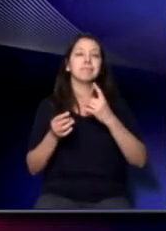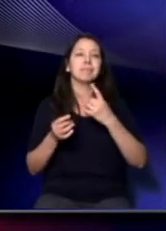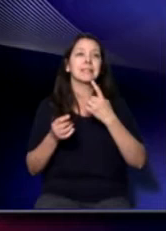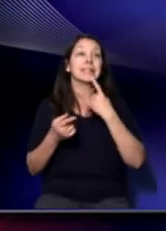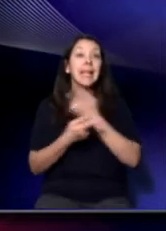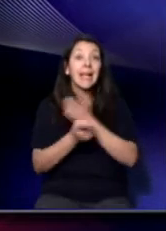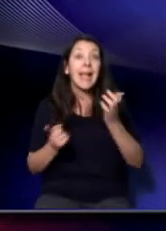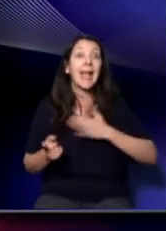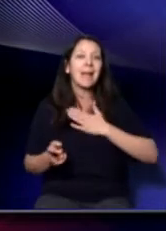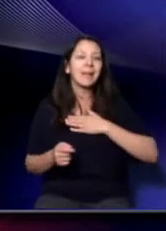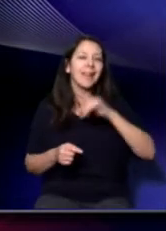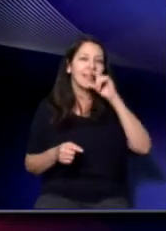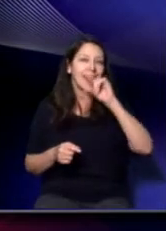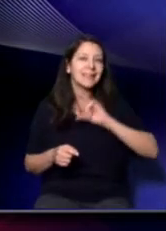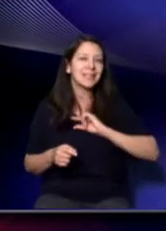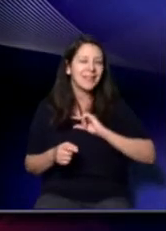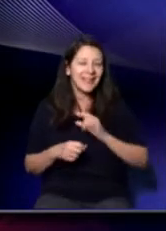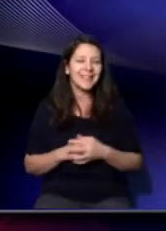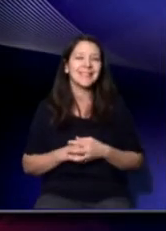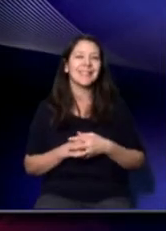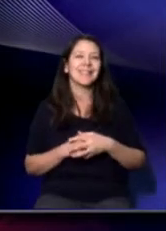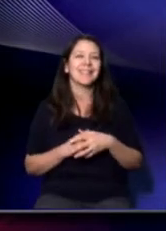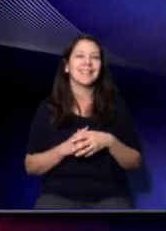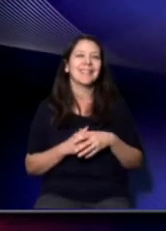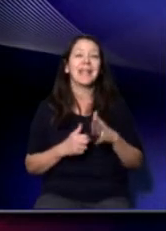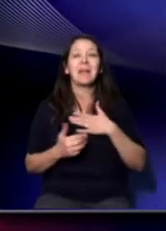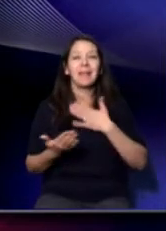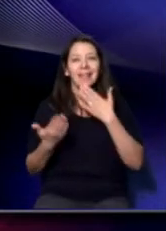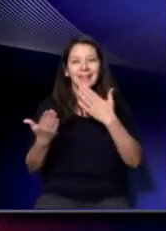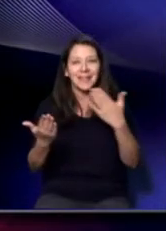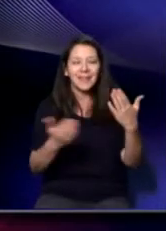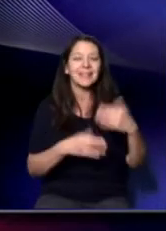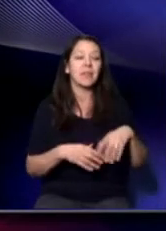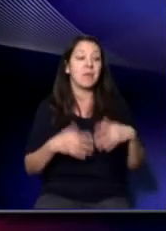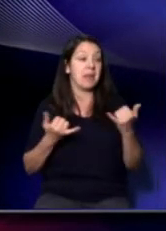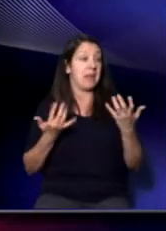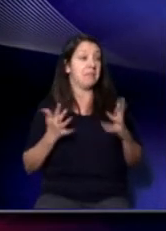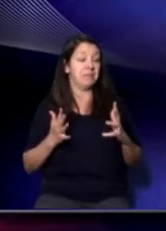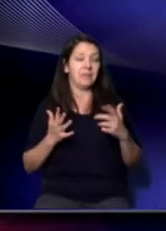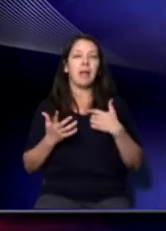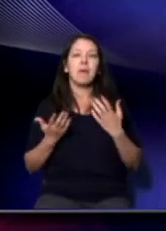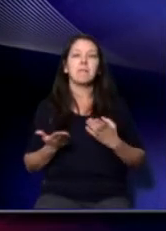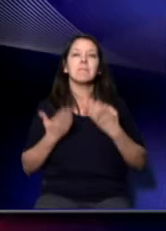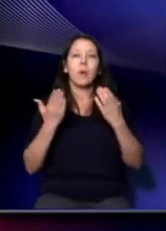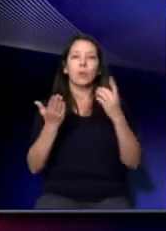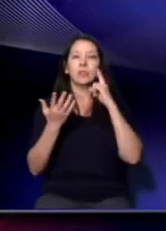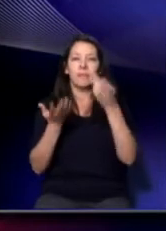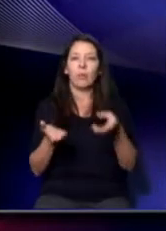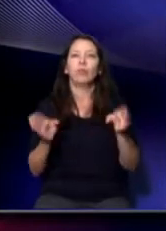happy Thanksgiving. So the next would be a motion to adjourn.